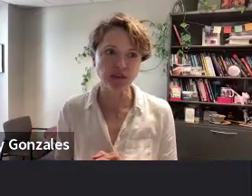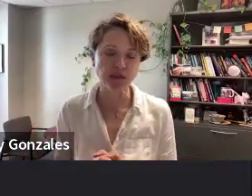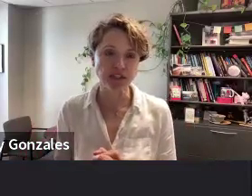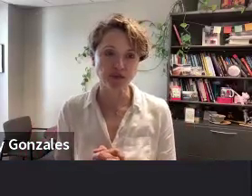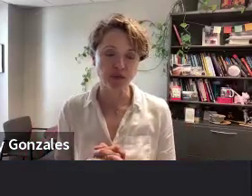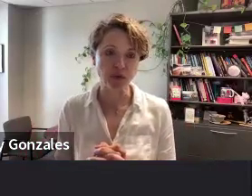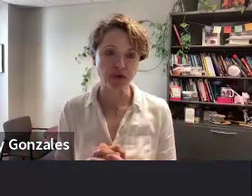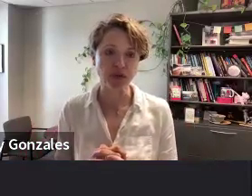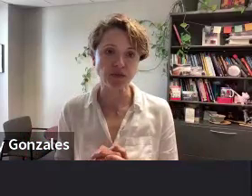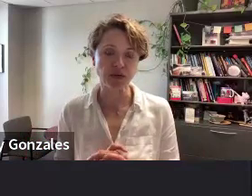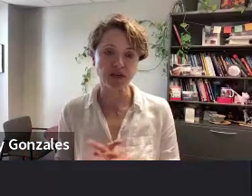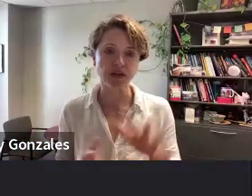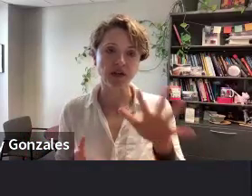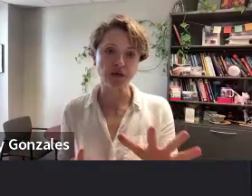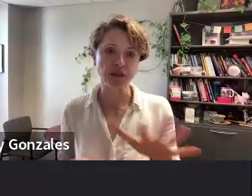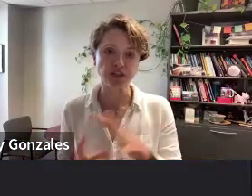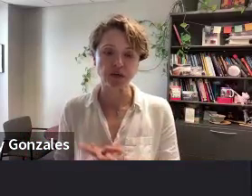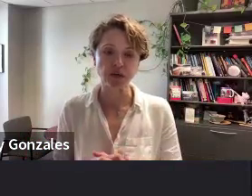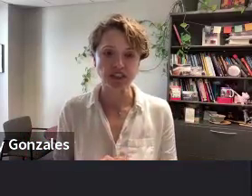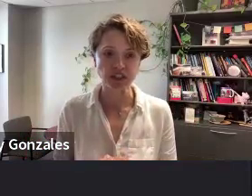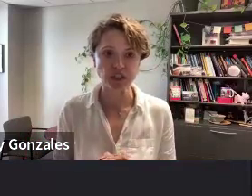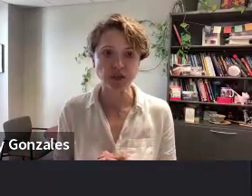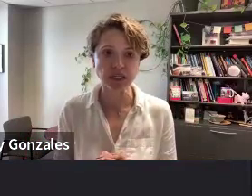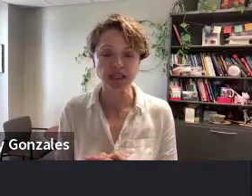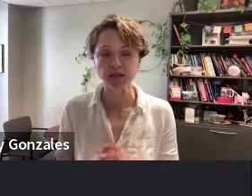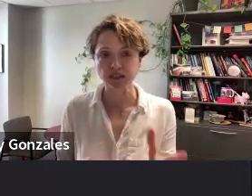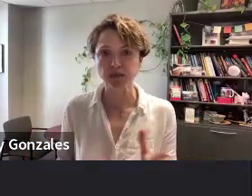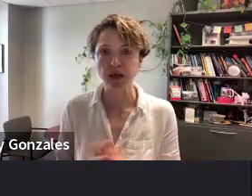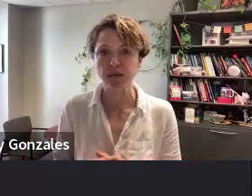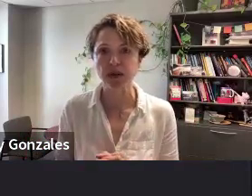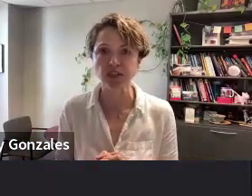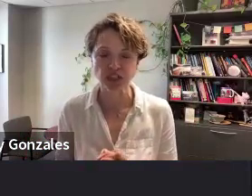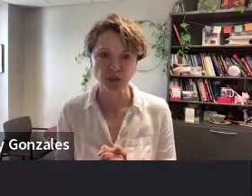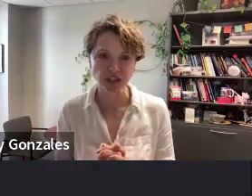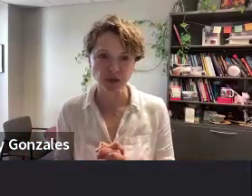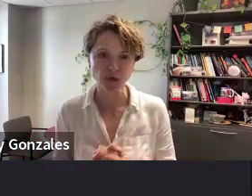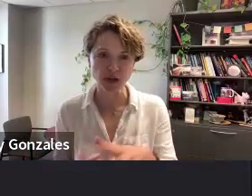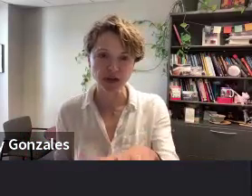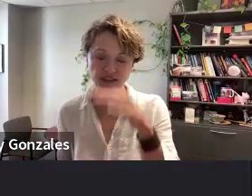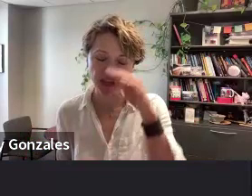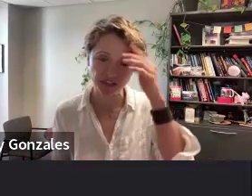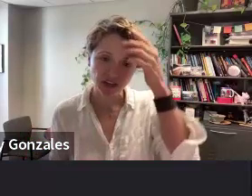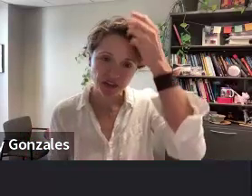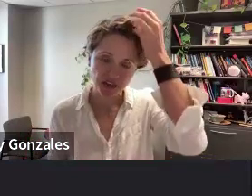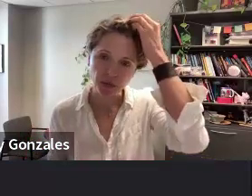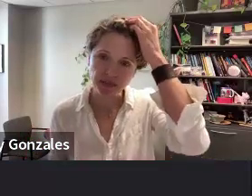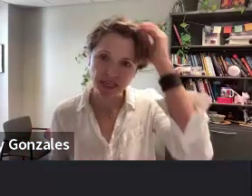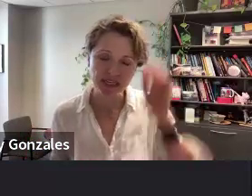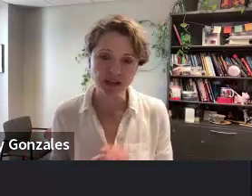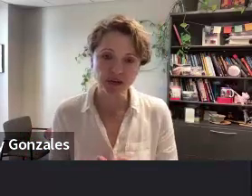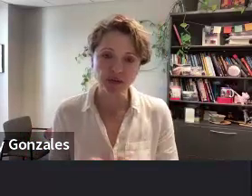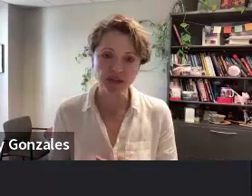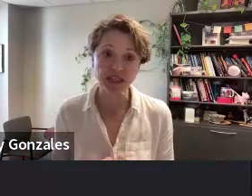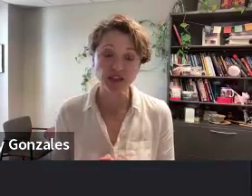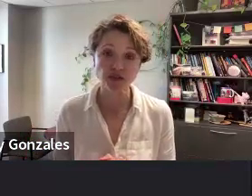today stems from this report that was written a few years ago with Digitunity. It was published in 2021. I've left their